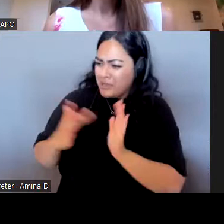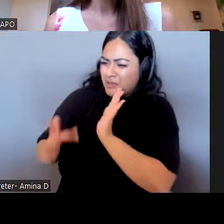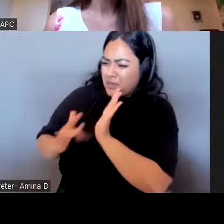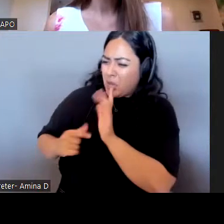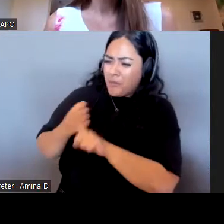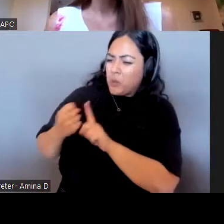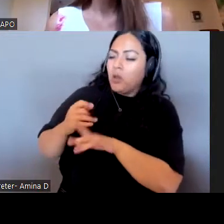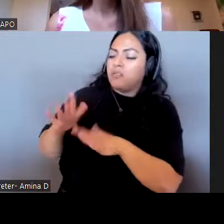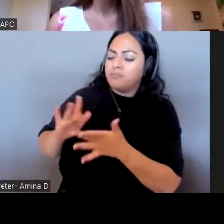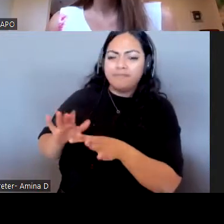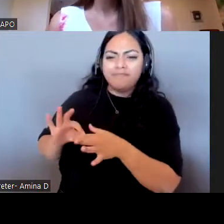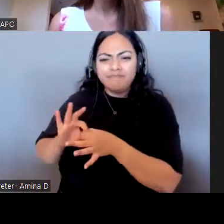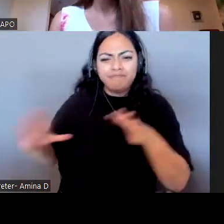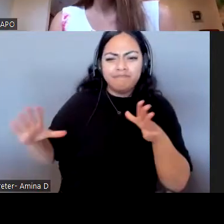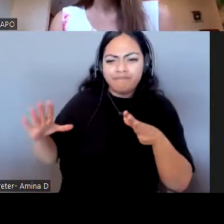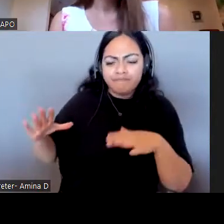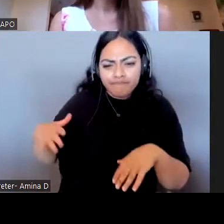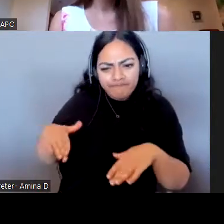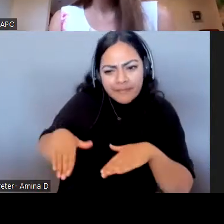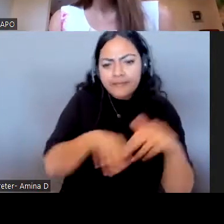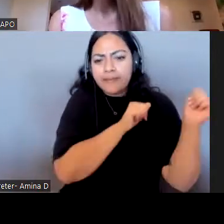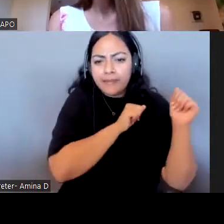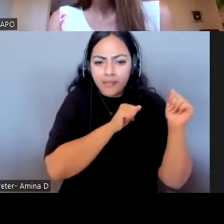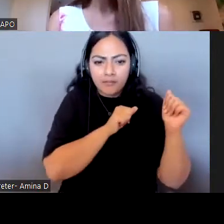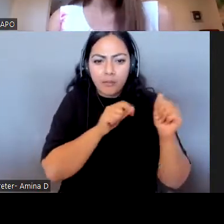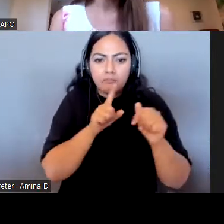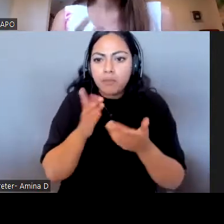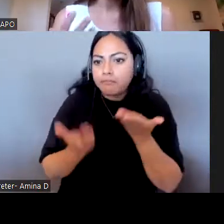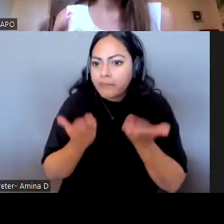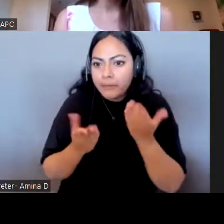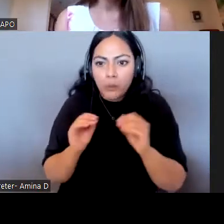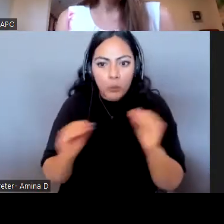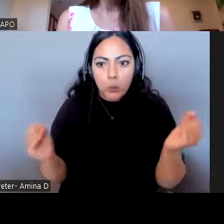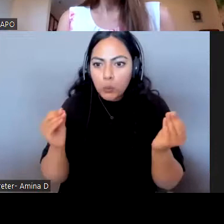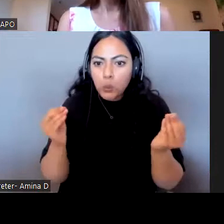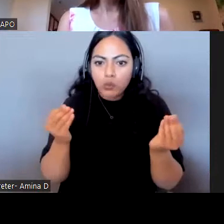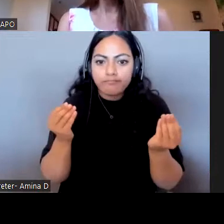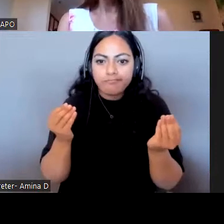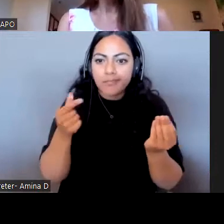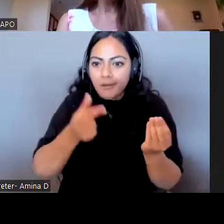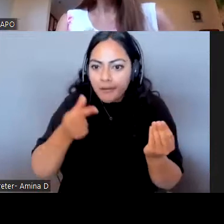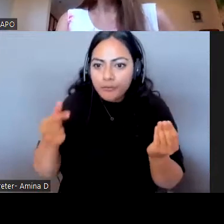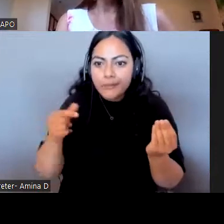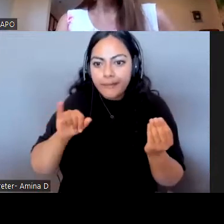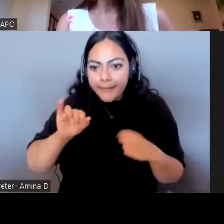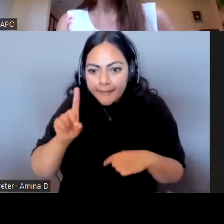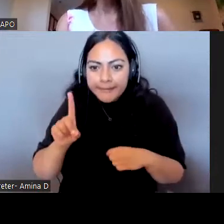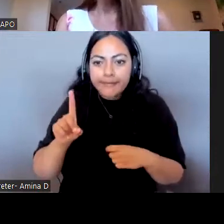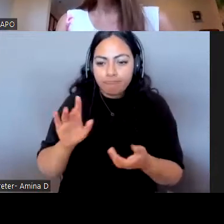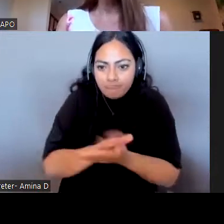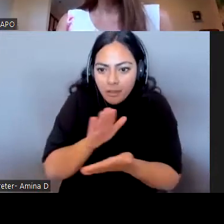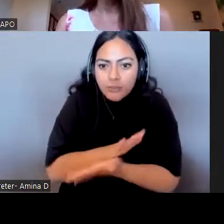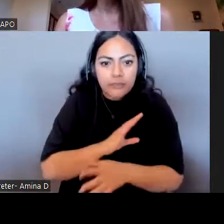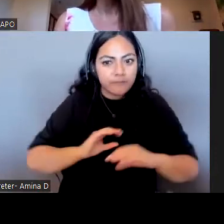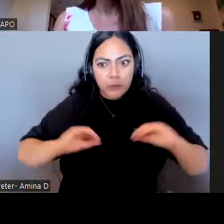though necessary to open a bank account? So they may not have, let's say someone takes their passport, or someone, you know, they don't have a health card, they don't have any